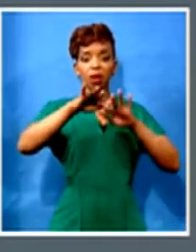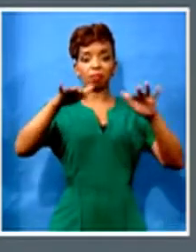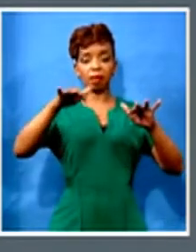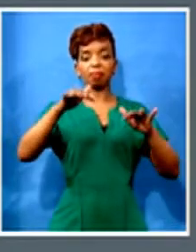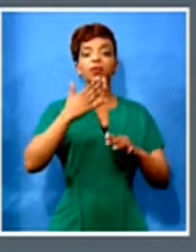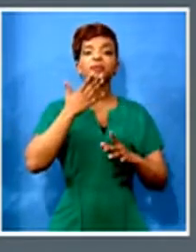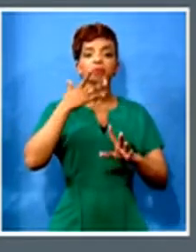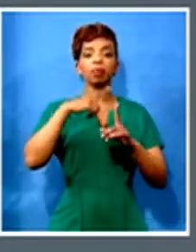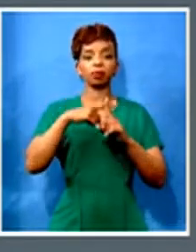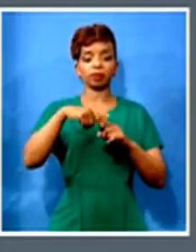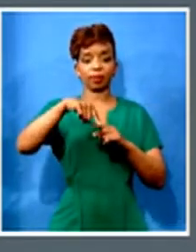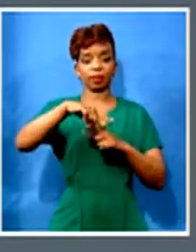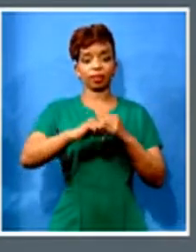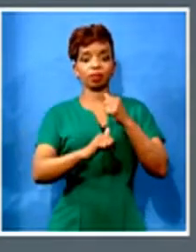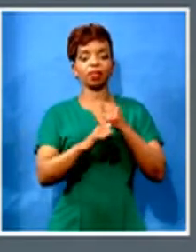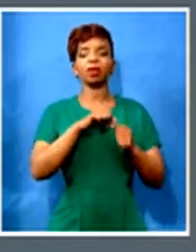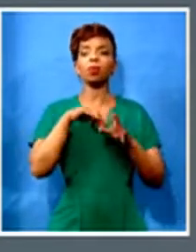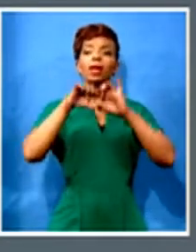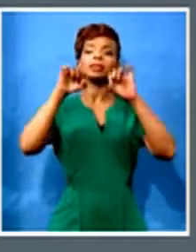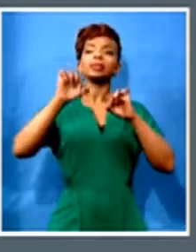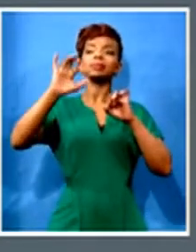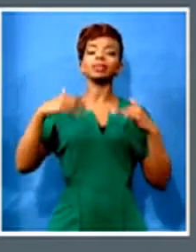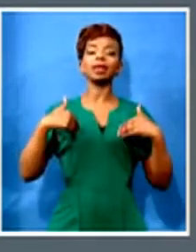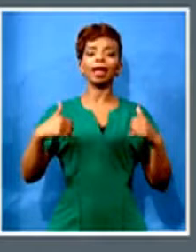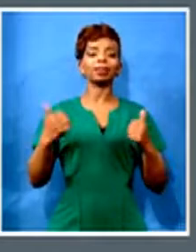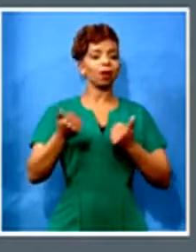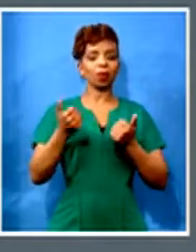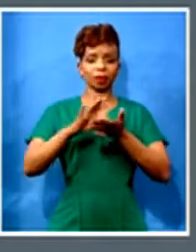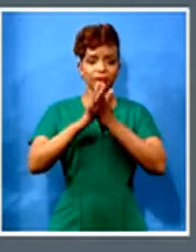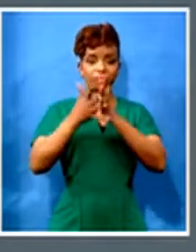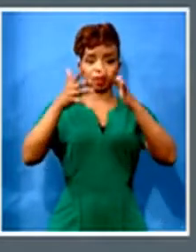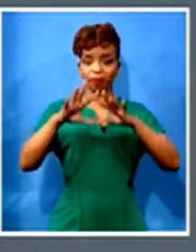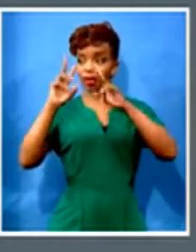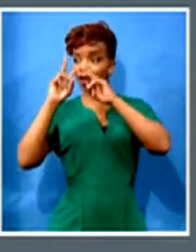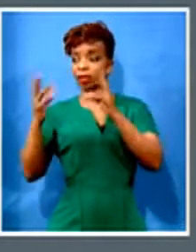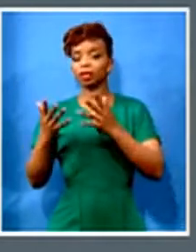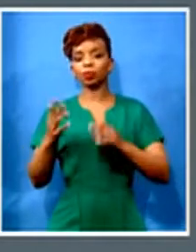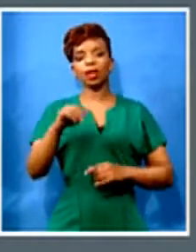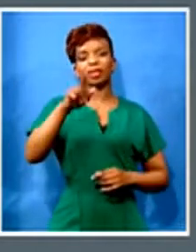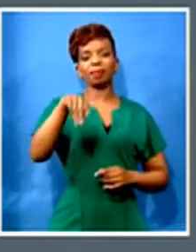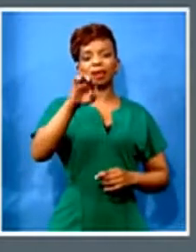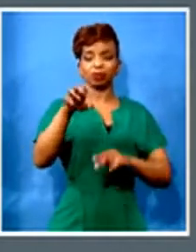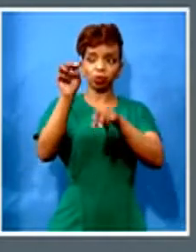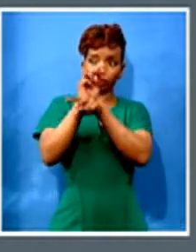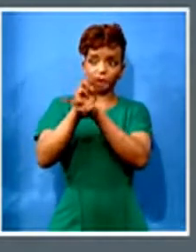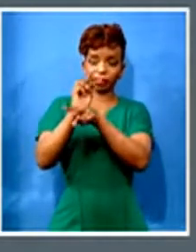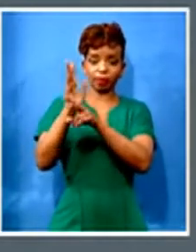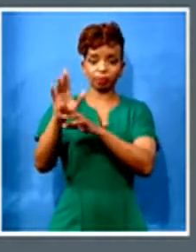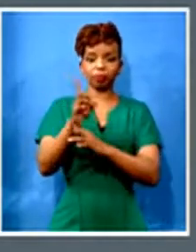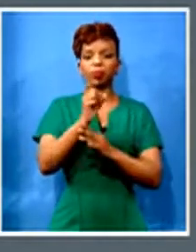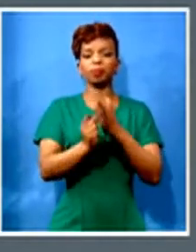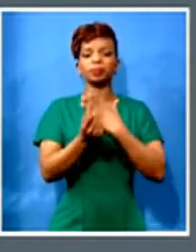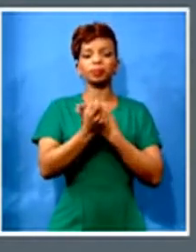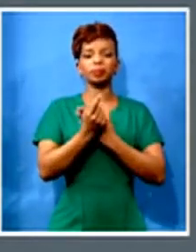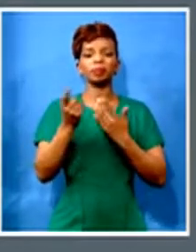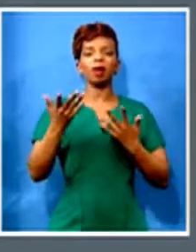visit several hospitals in Port Elizabeth to monitor infrastructure upgrades, the delivery of medical equipment, the cleaning of hospitals